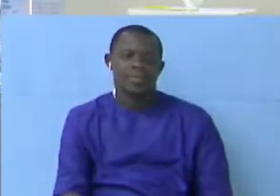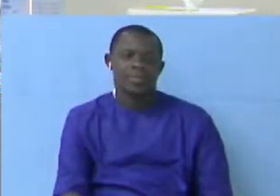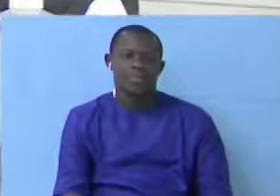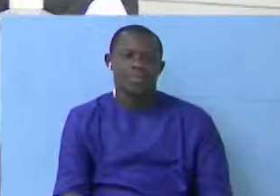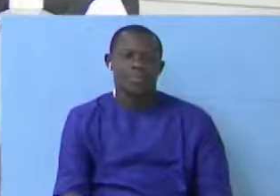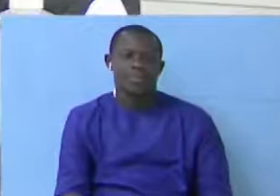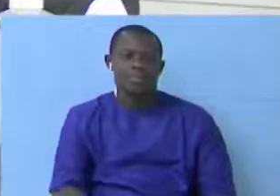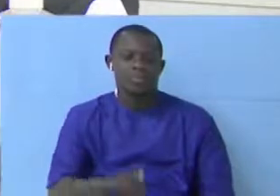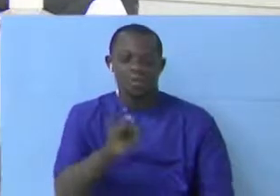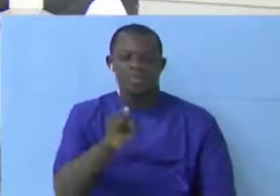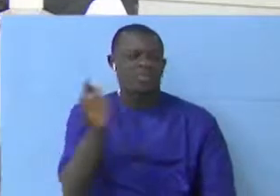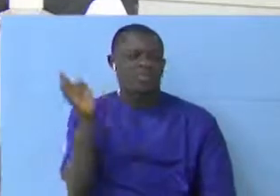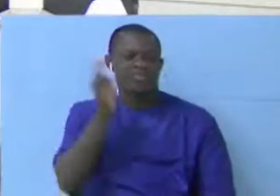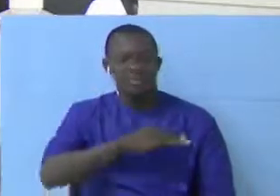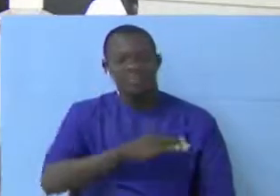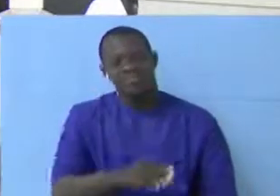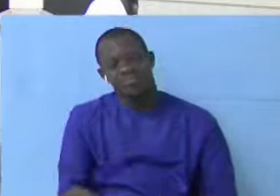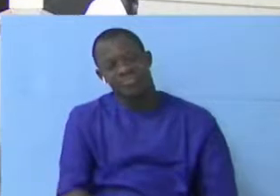it will be false.